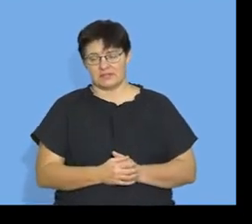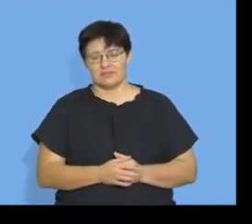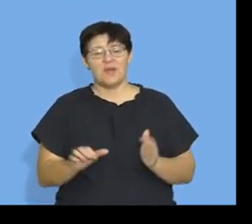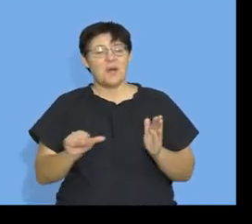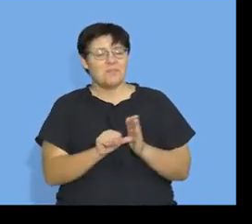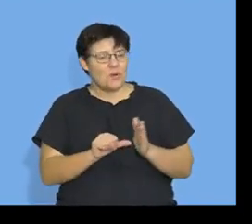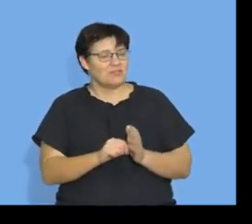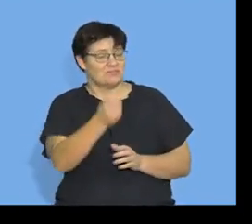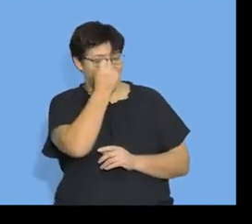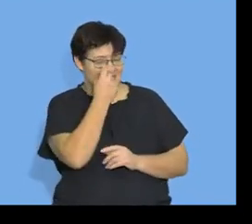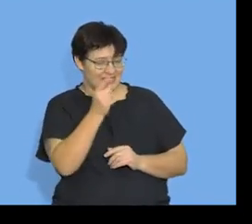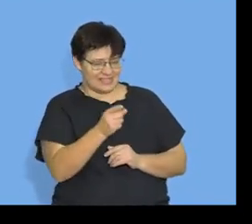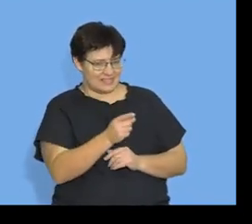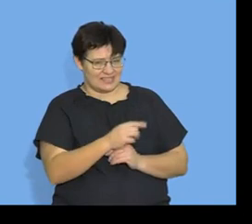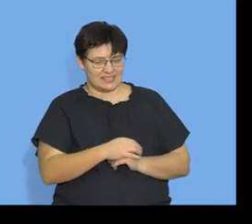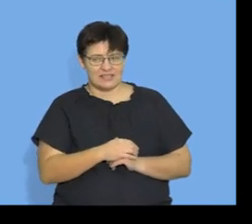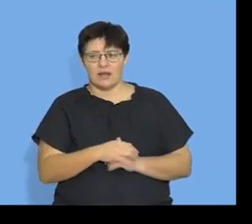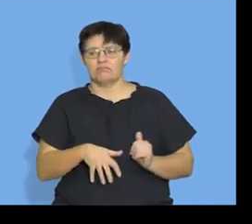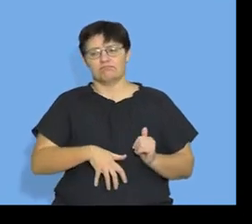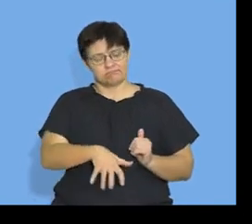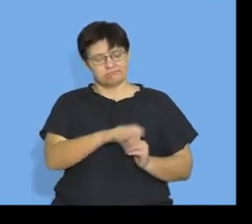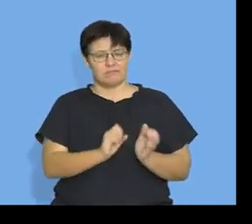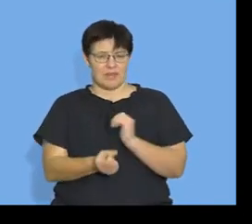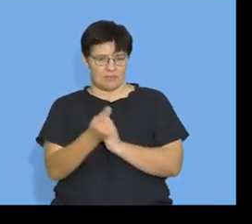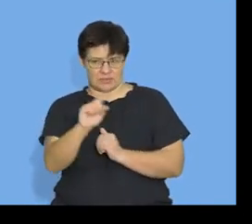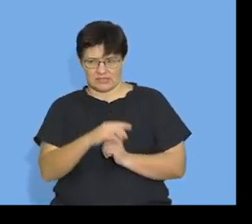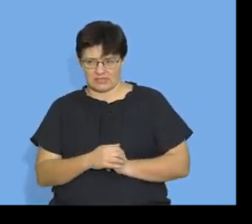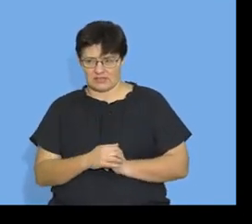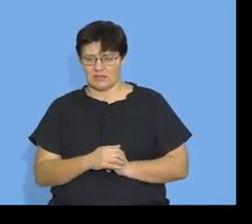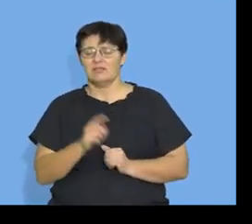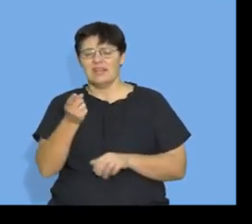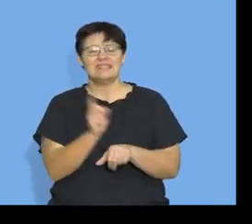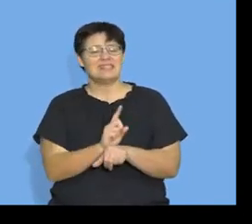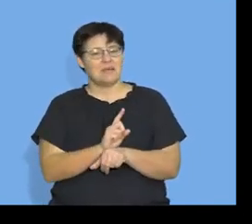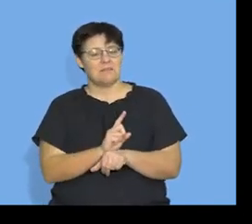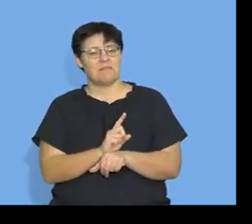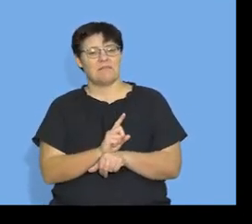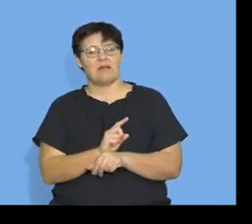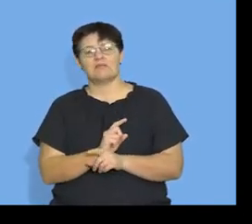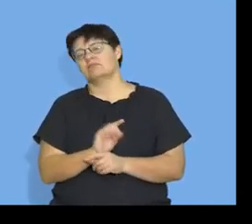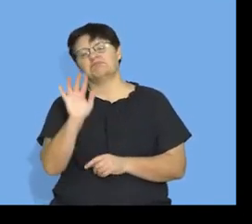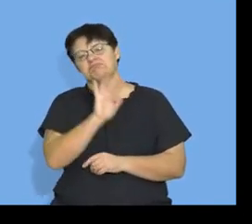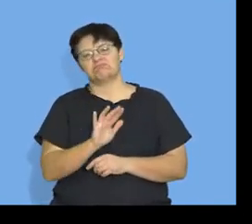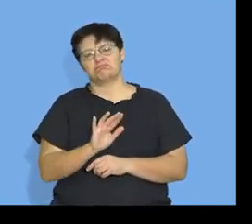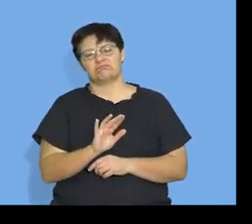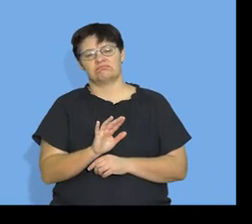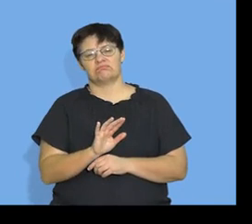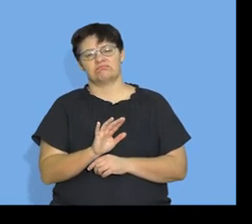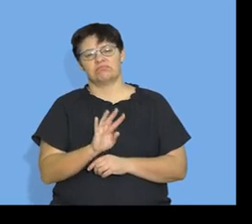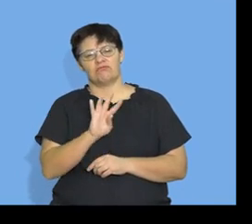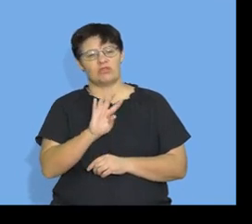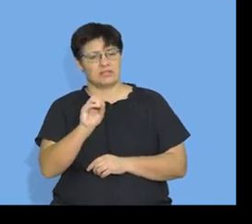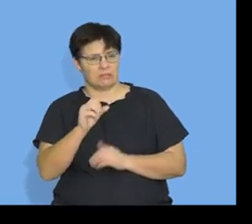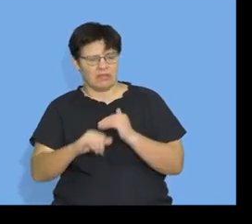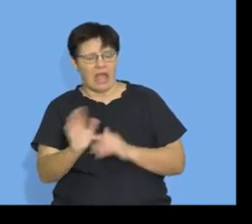that we understand what happens during pregnancy. And so pregnancy is a period that lasts for about 40 months and